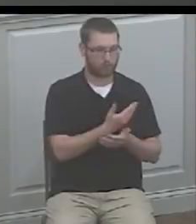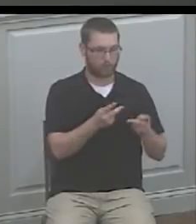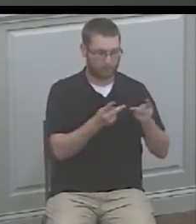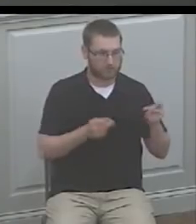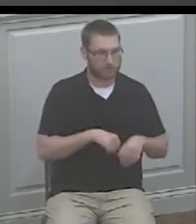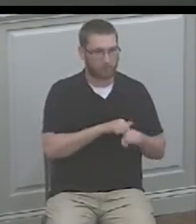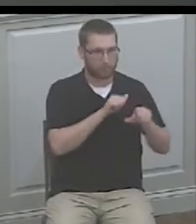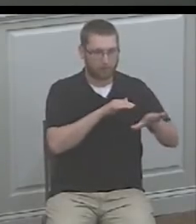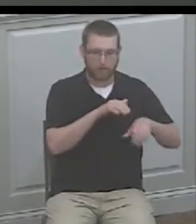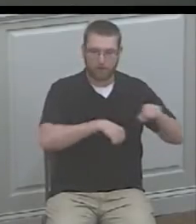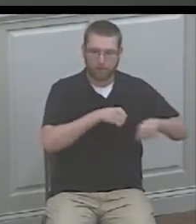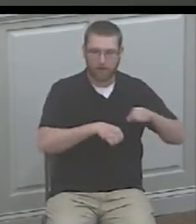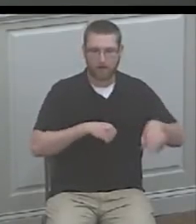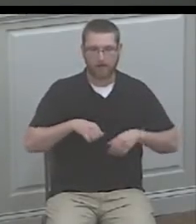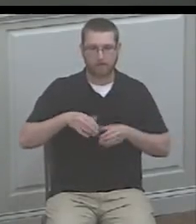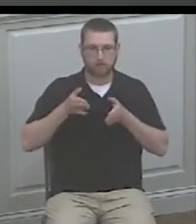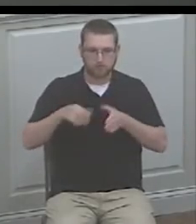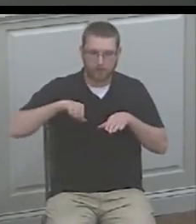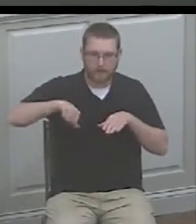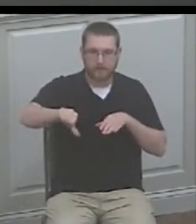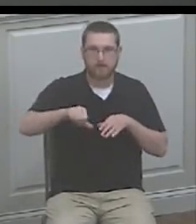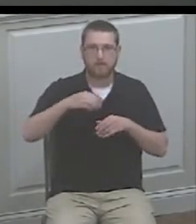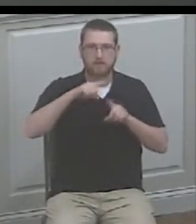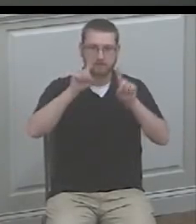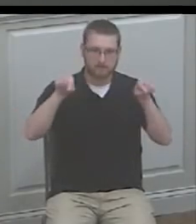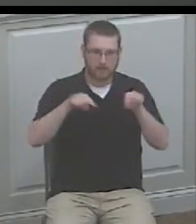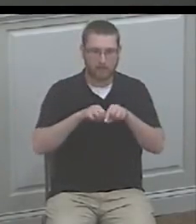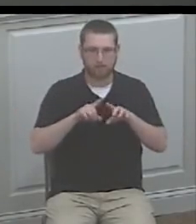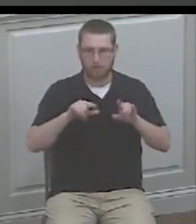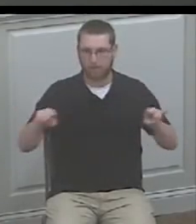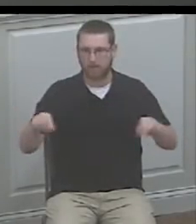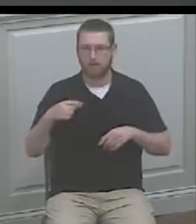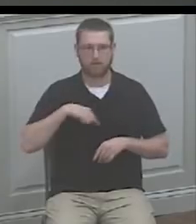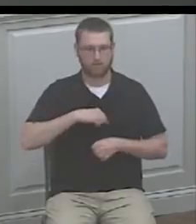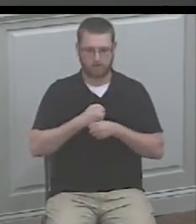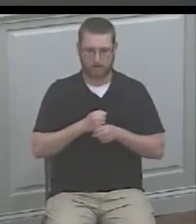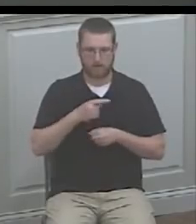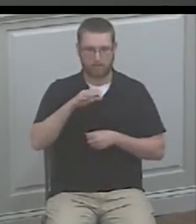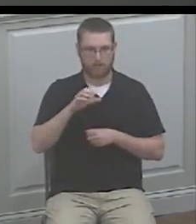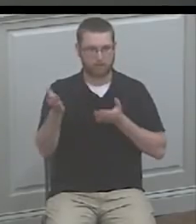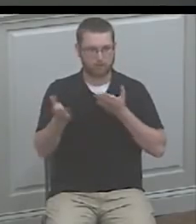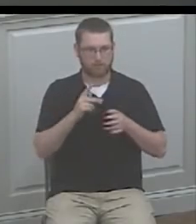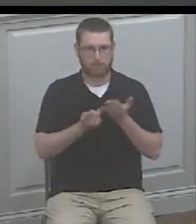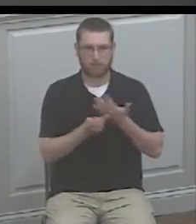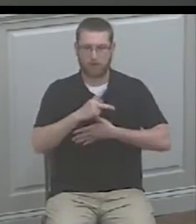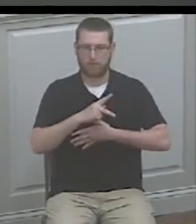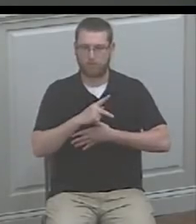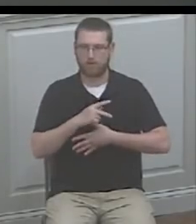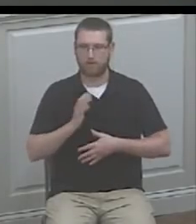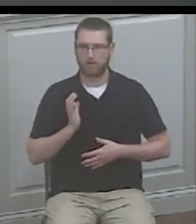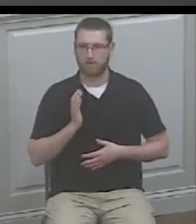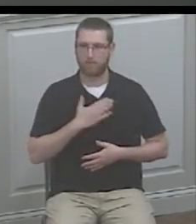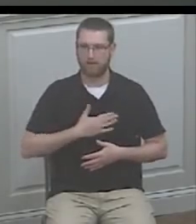mountain bike trails, streetscaping, wayfinding signs, and etc. We make public service a priority. Please make serving the